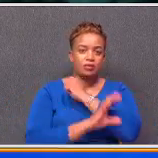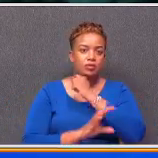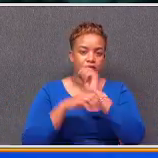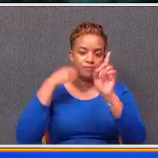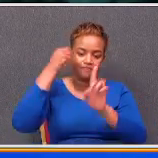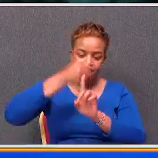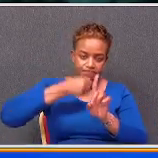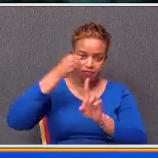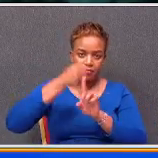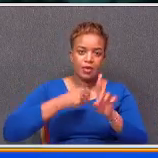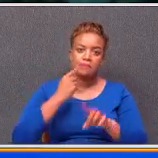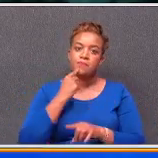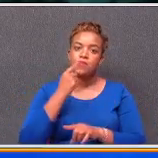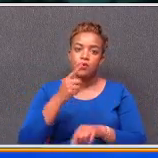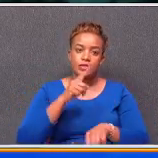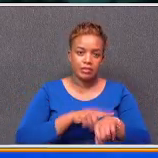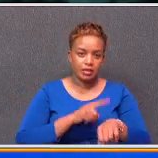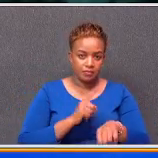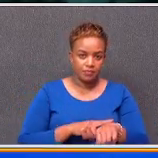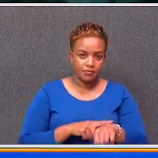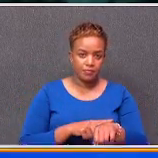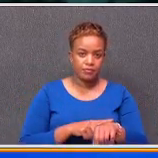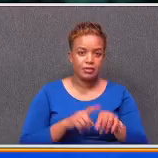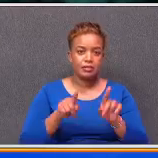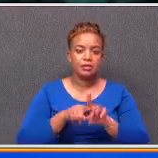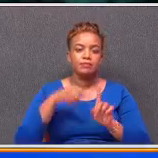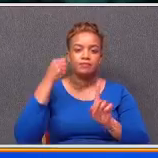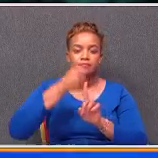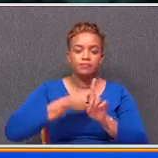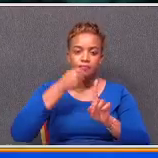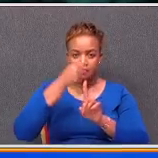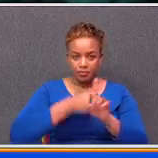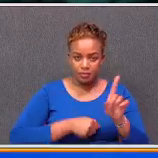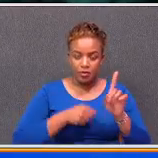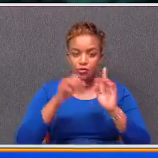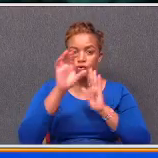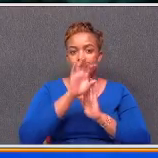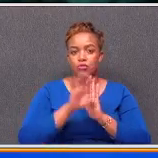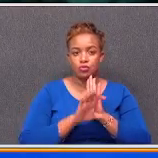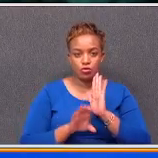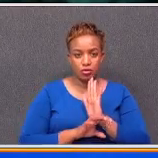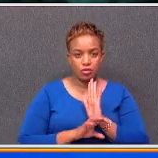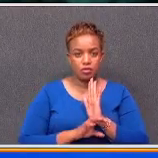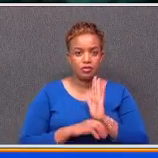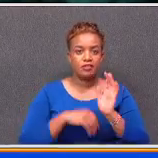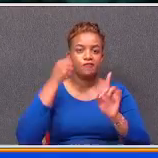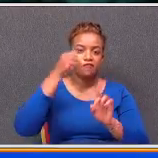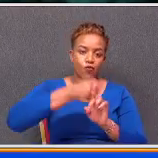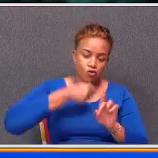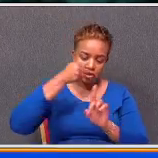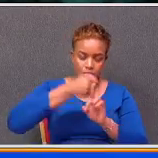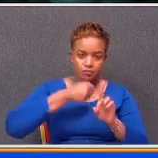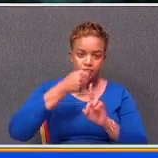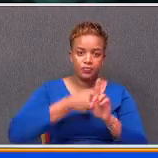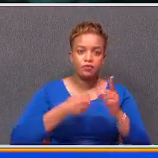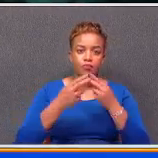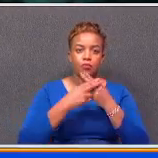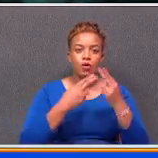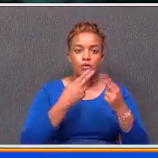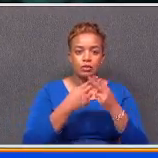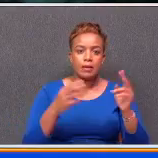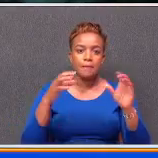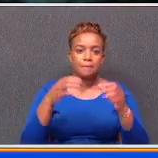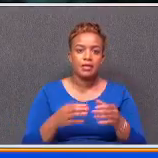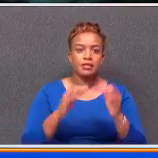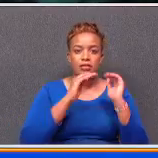regime. They fought against the repeal of Section 2A, which said Kenya is a one-party state. They fought for multi-party democracy.